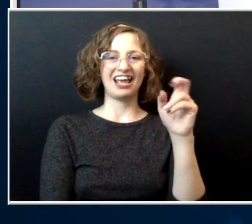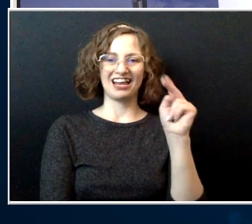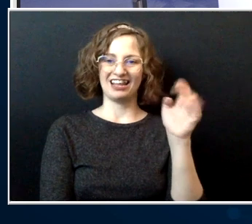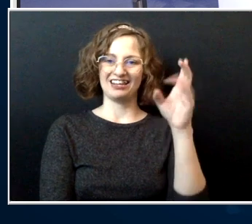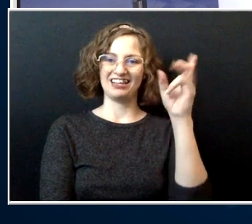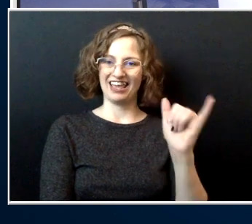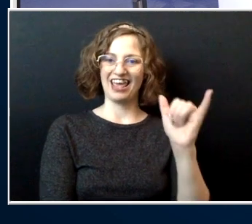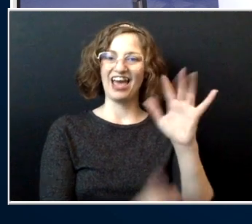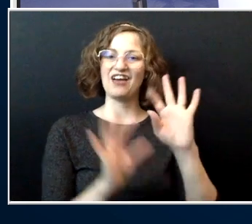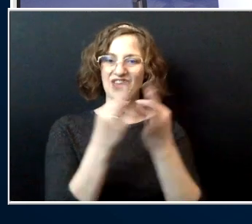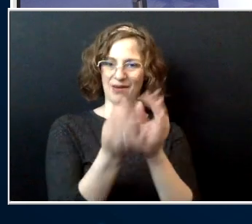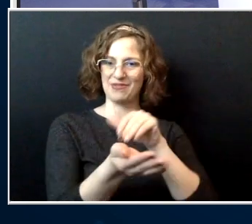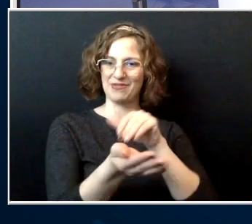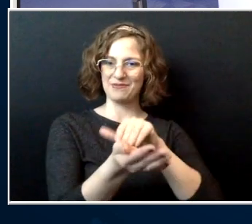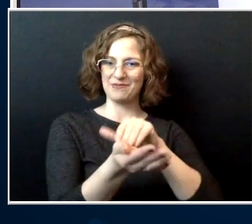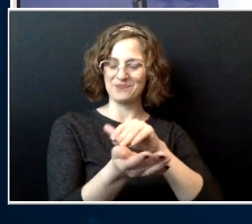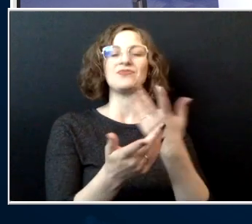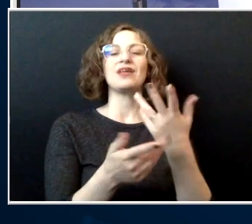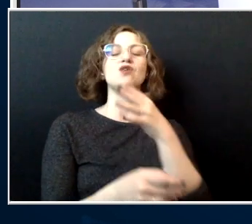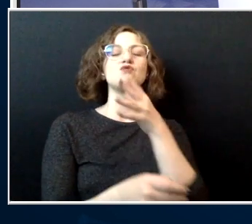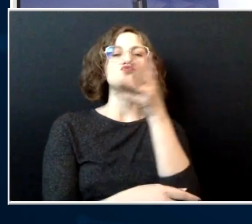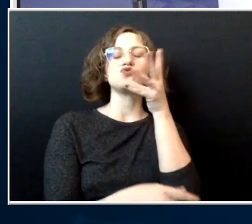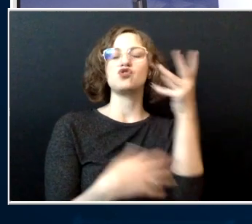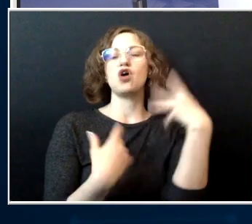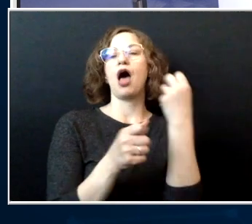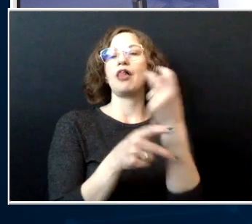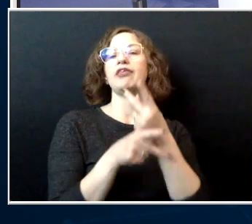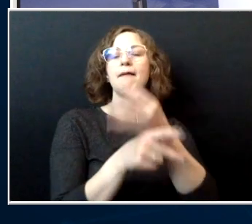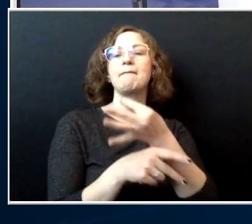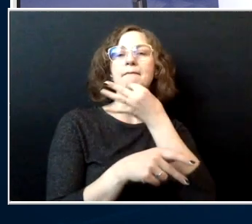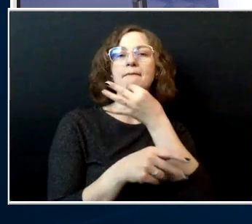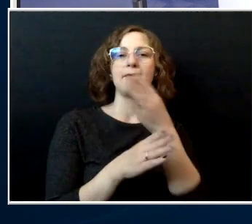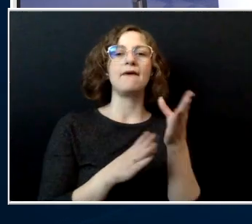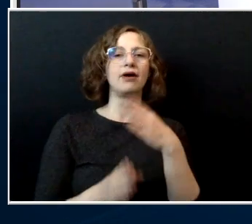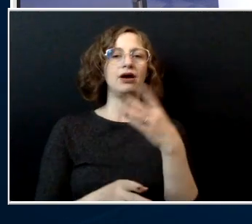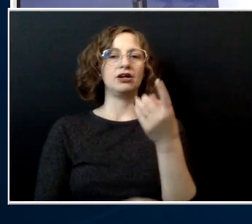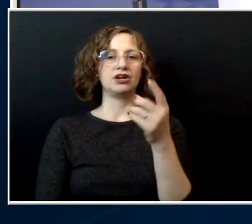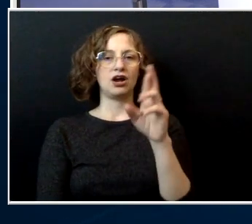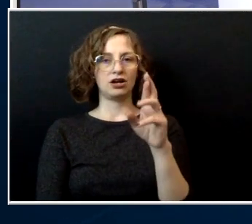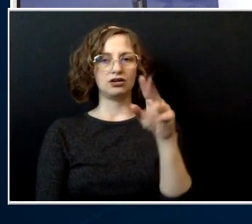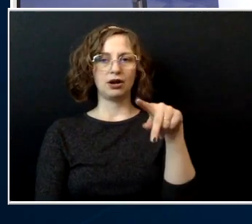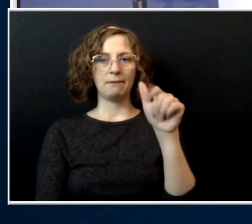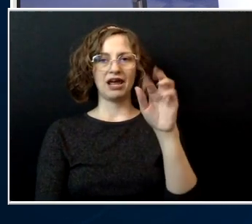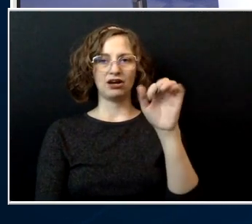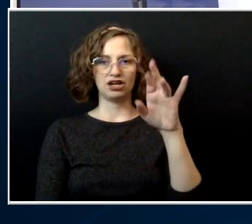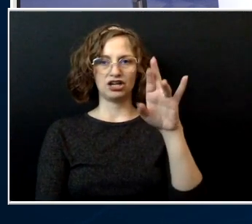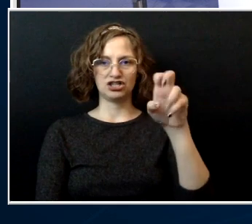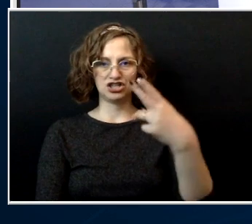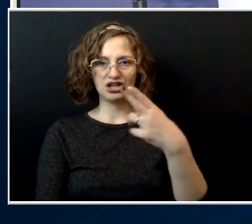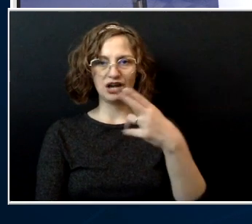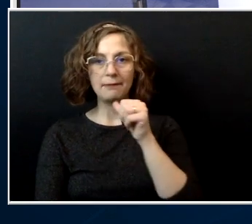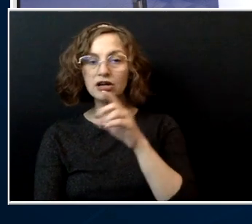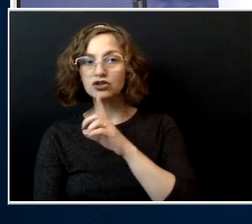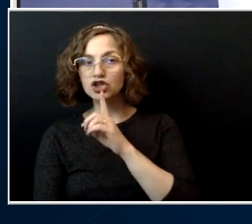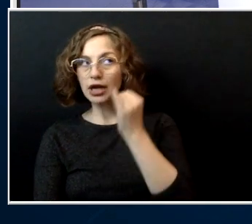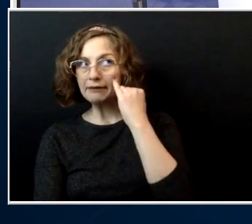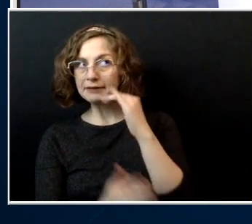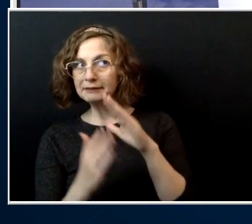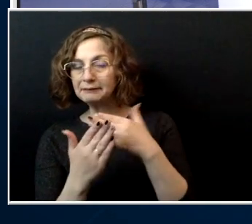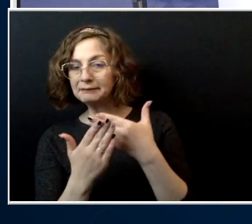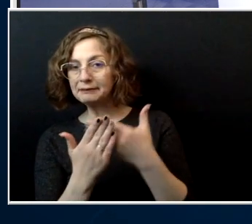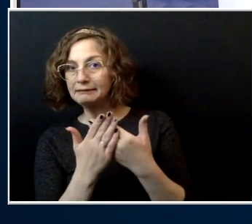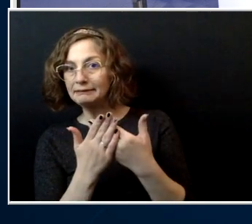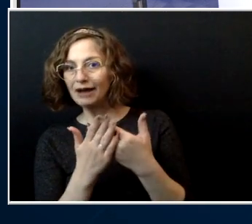rural healthcare expert. And Dr. Mark Parrish, I'm not sure if he's been able to make it down to the program yet, so if he does, all right, there he